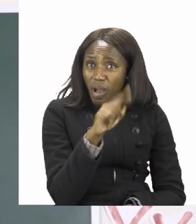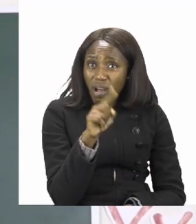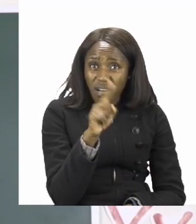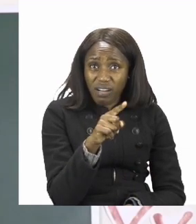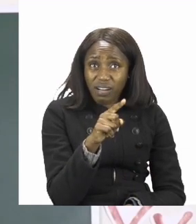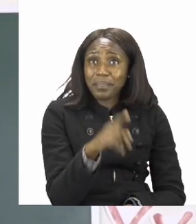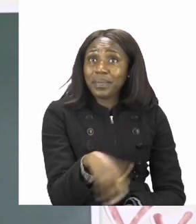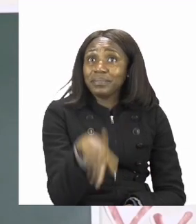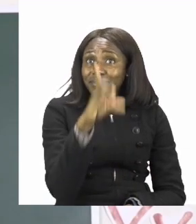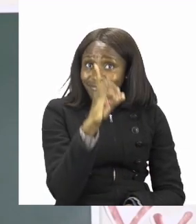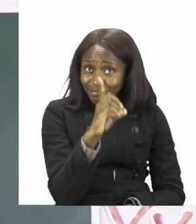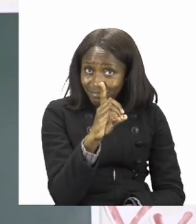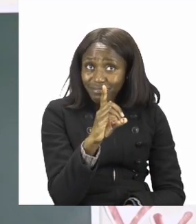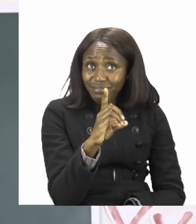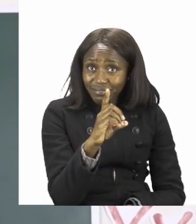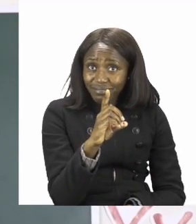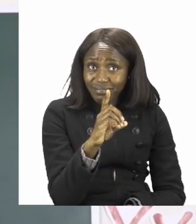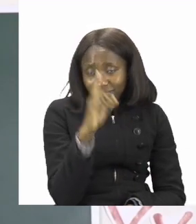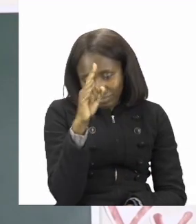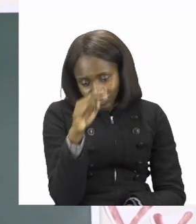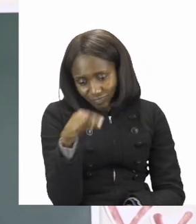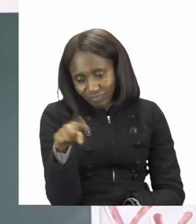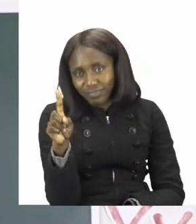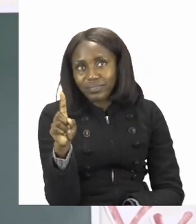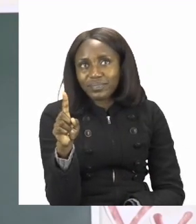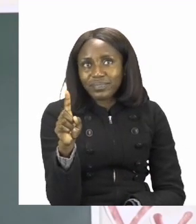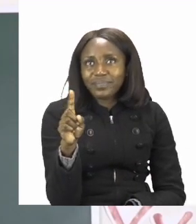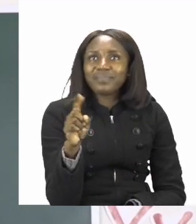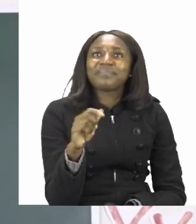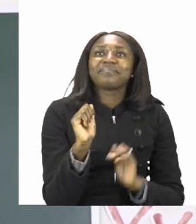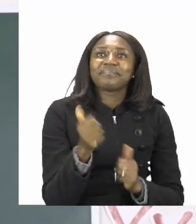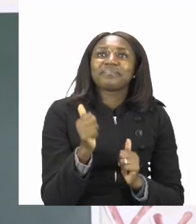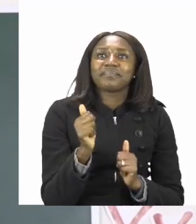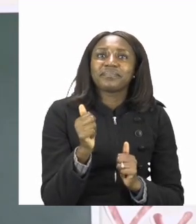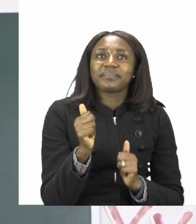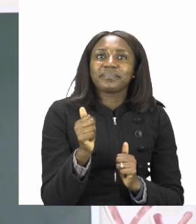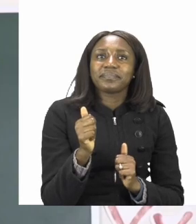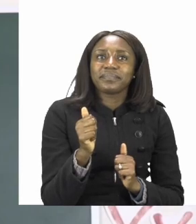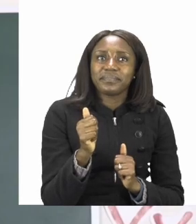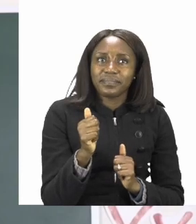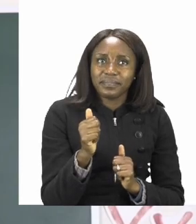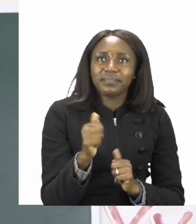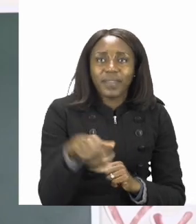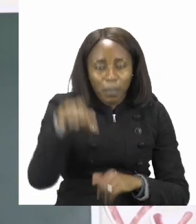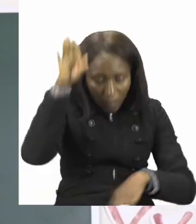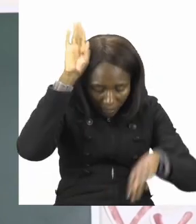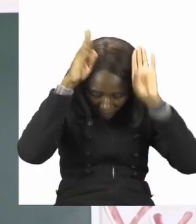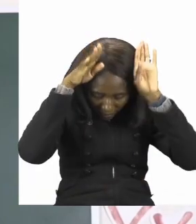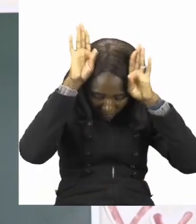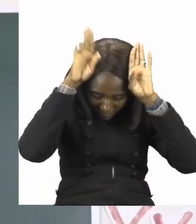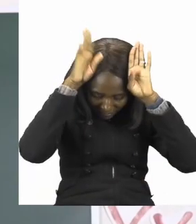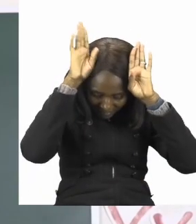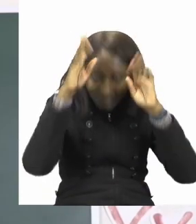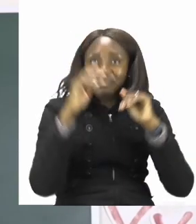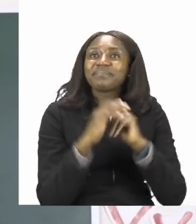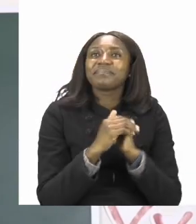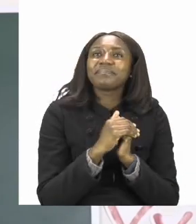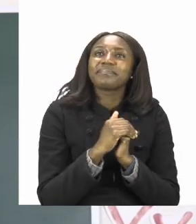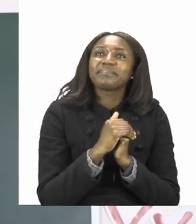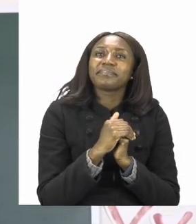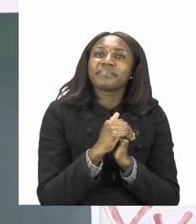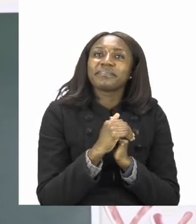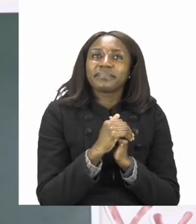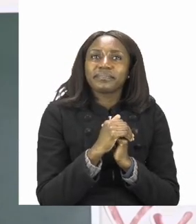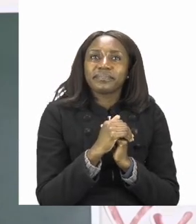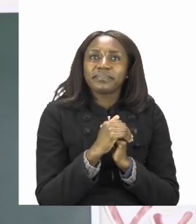if you said donkey, well done. This is a donkey. So